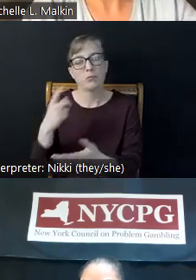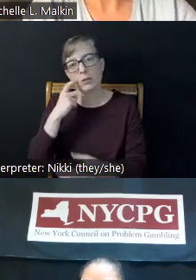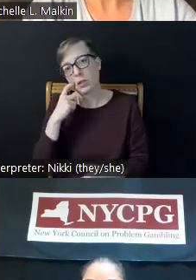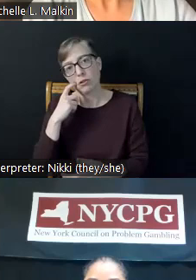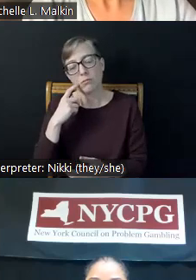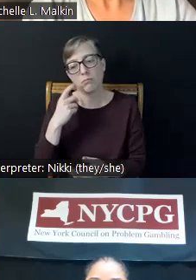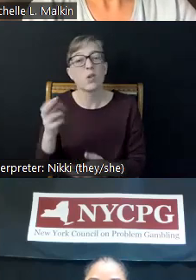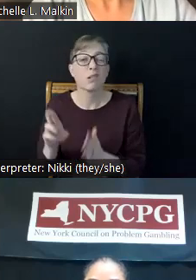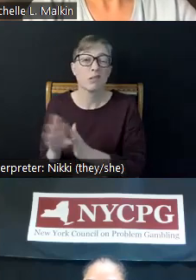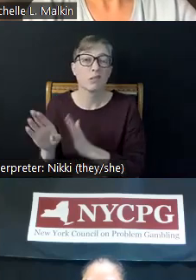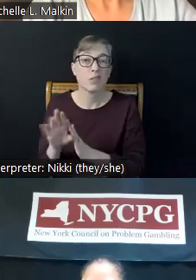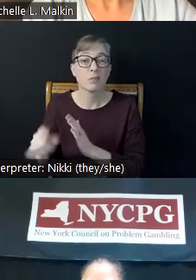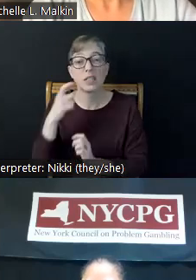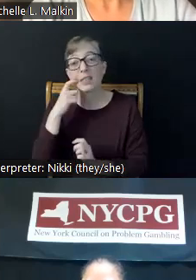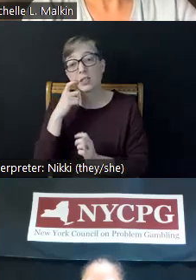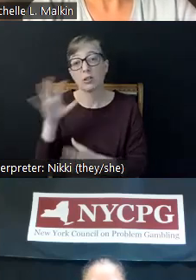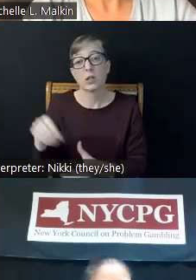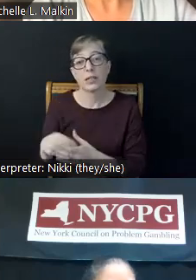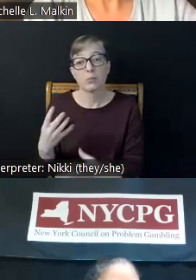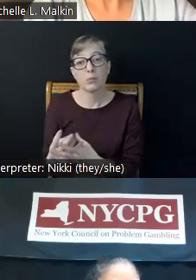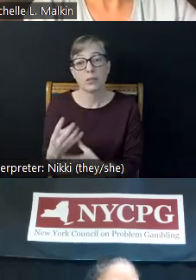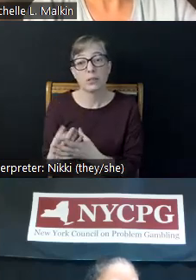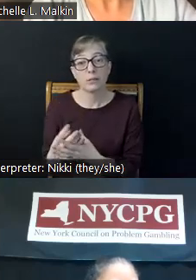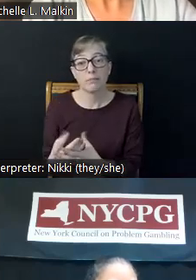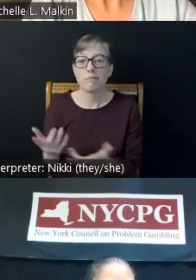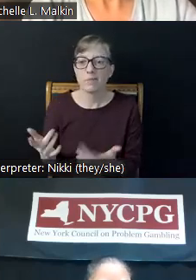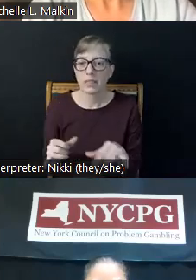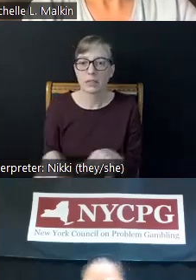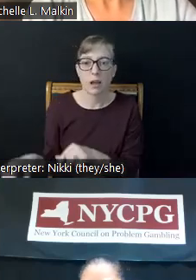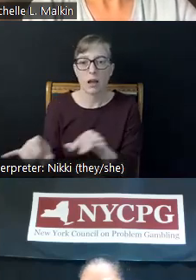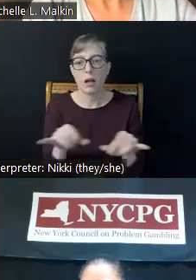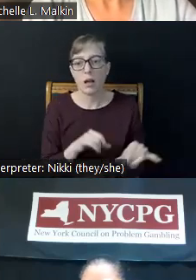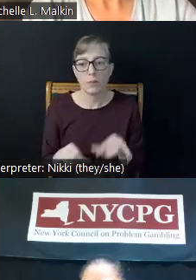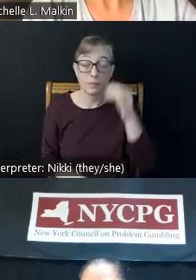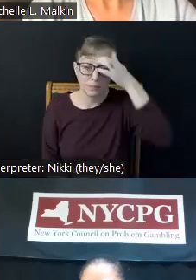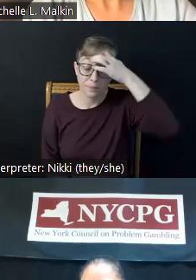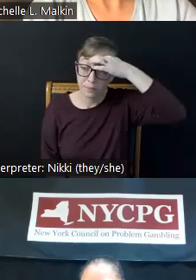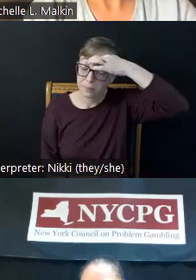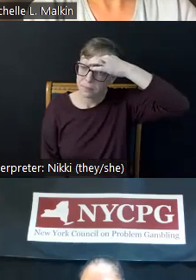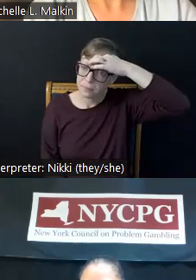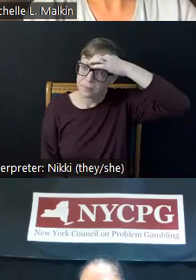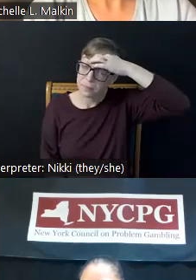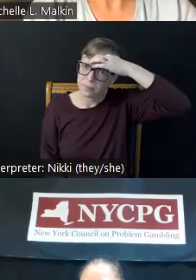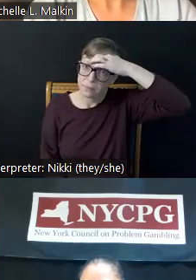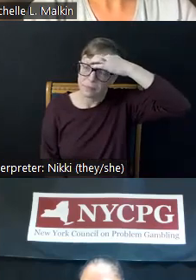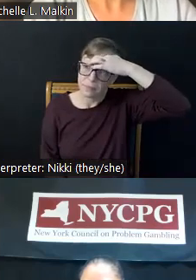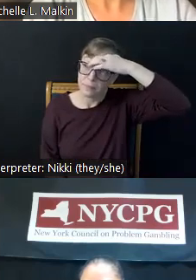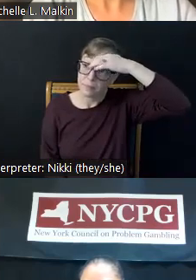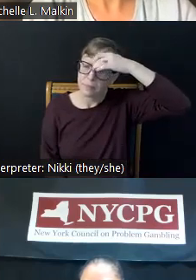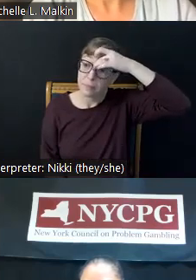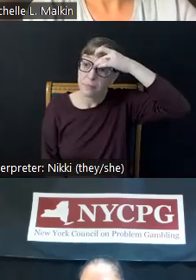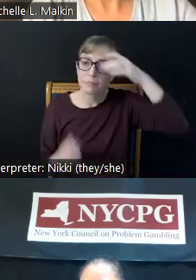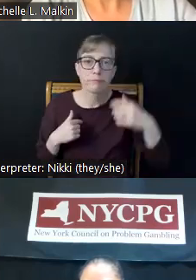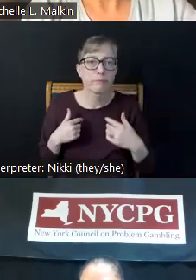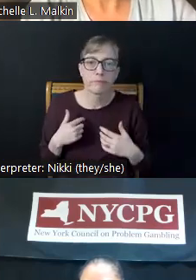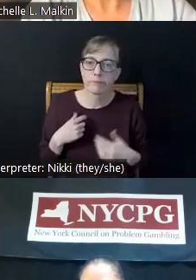they're on the inside because it's so common. I mean, I've heard of people who are gambling over everything on the inside, from Scrabble